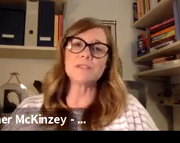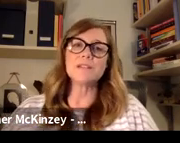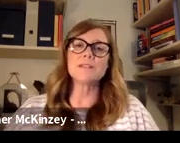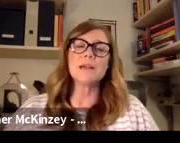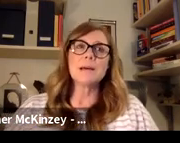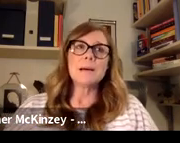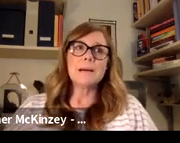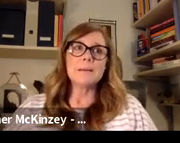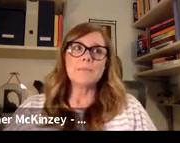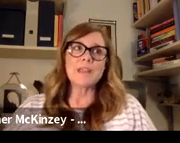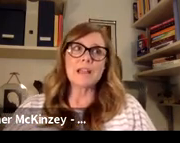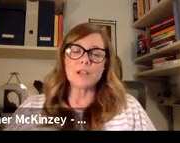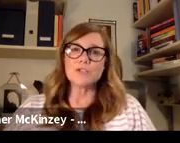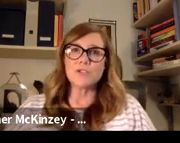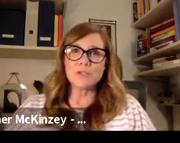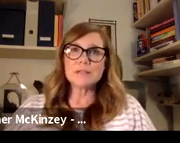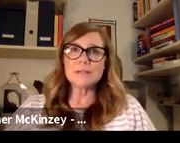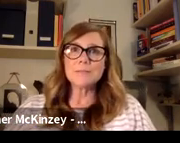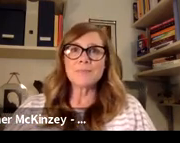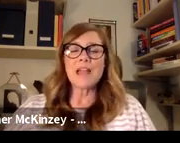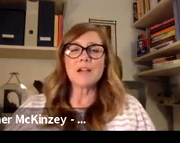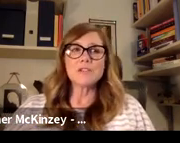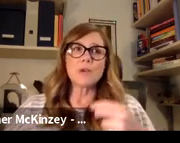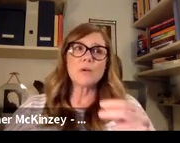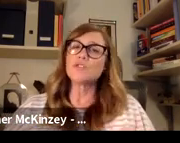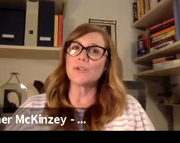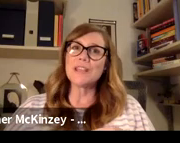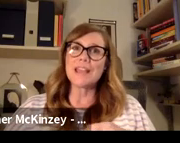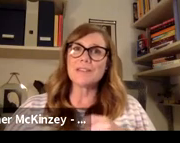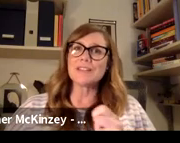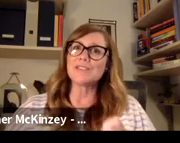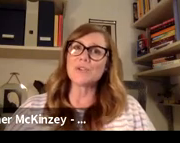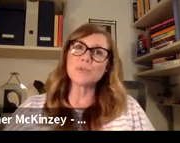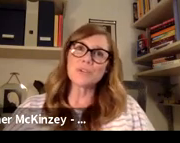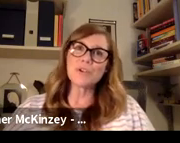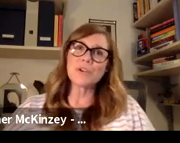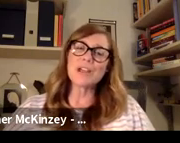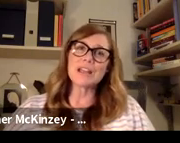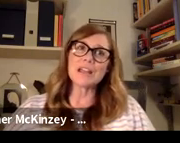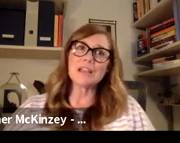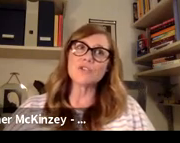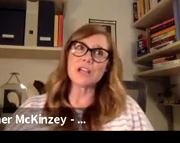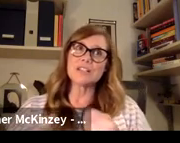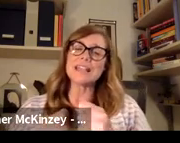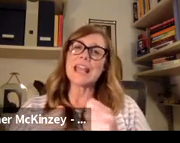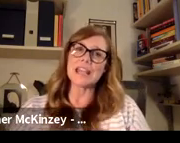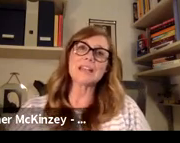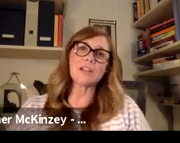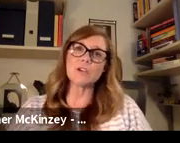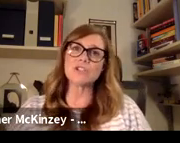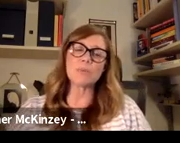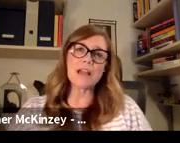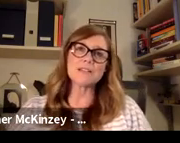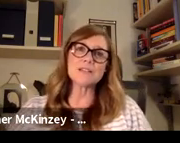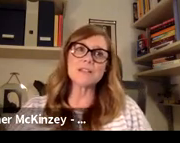my own business, and I coach students. I also help Jody. I consult with her and I try to take